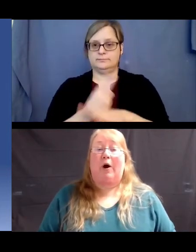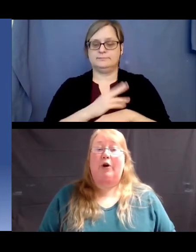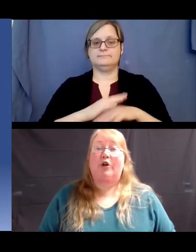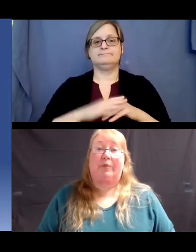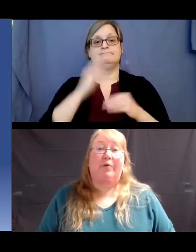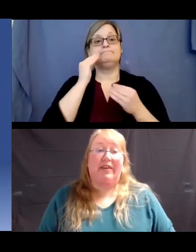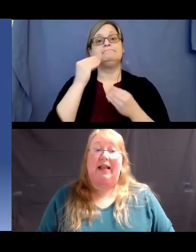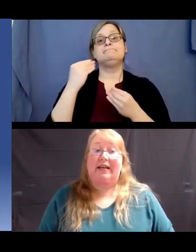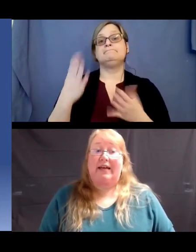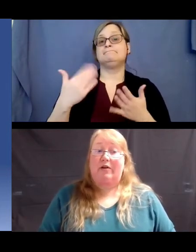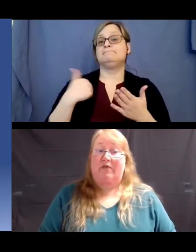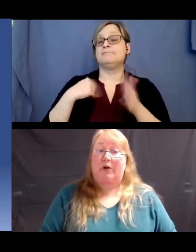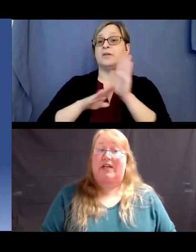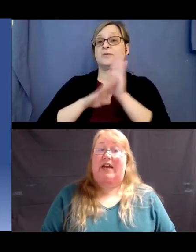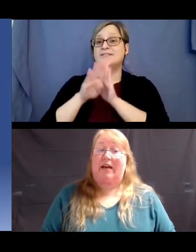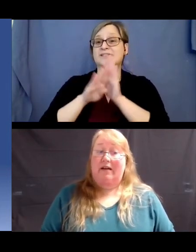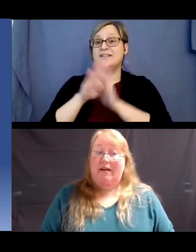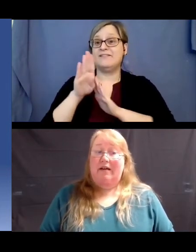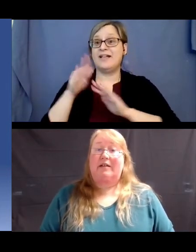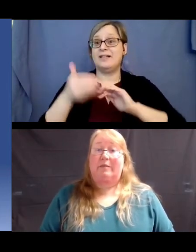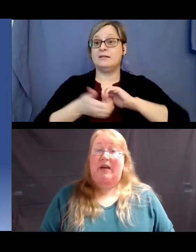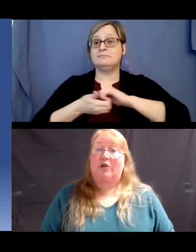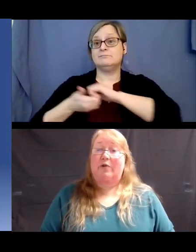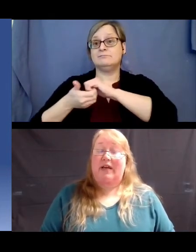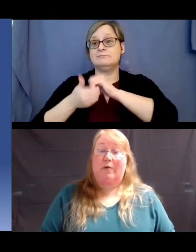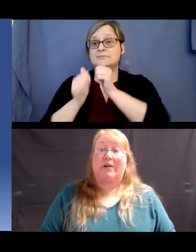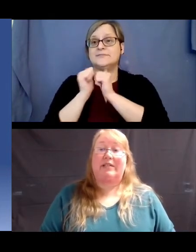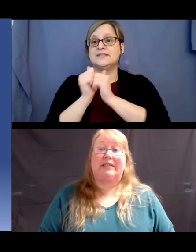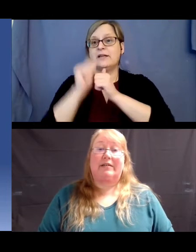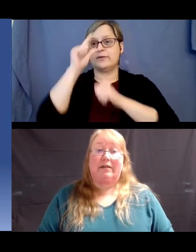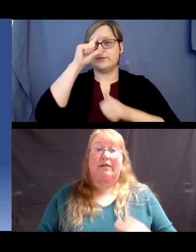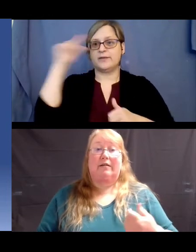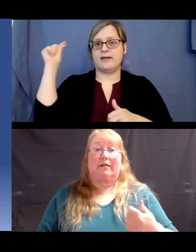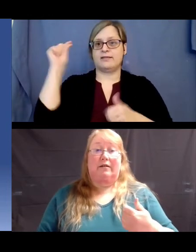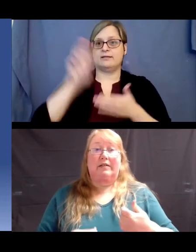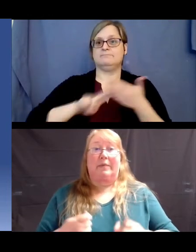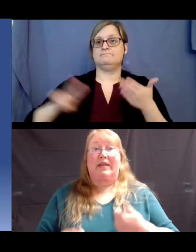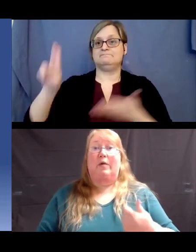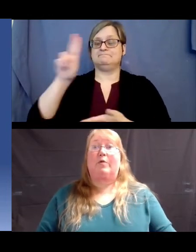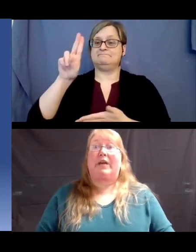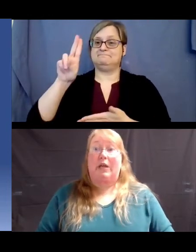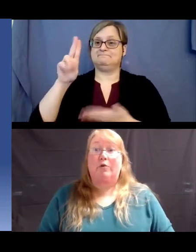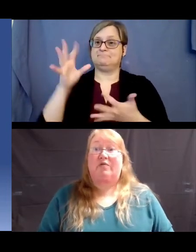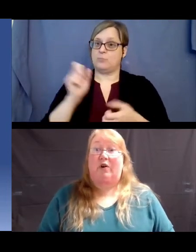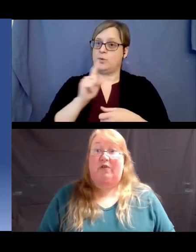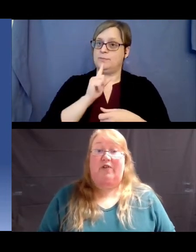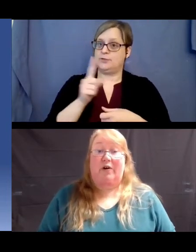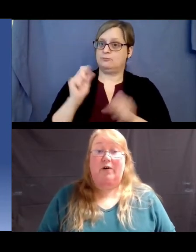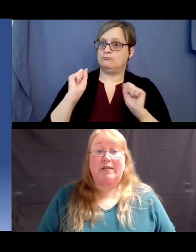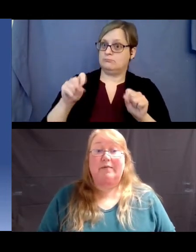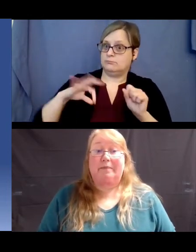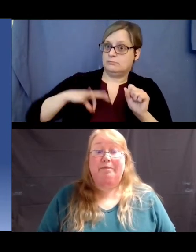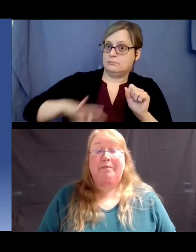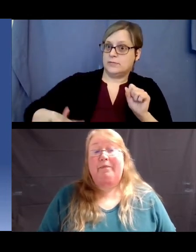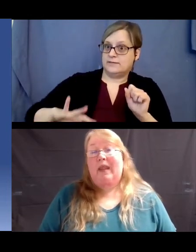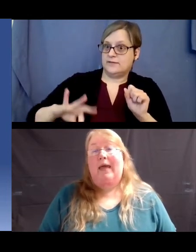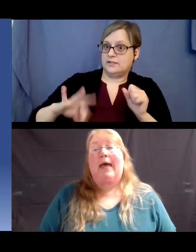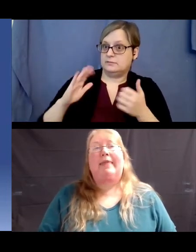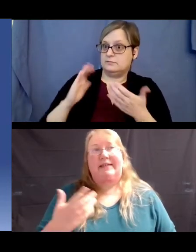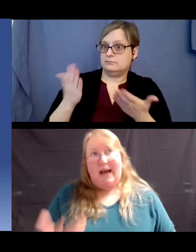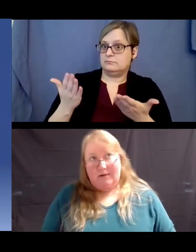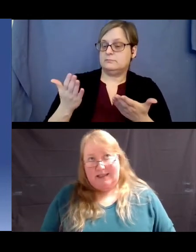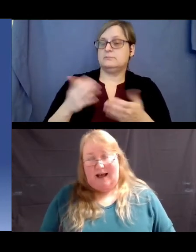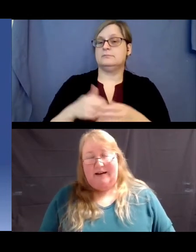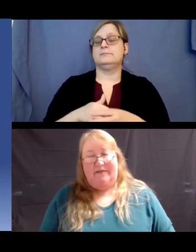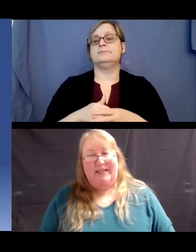in partnership with Gallaudet University to make sure that it was something that would be useful for folks.